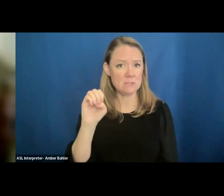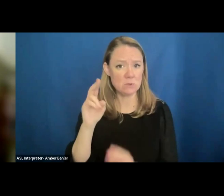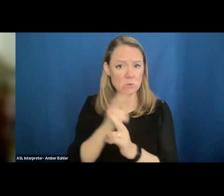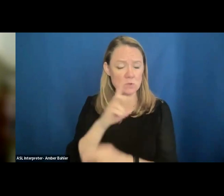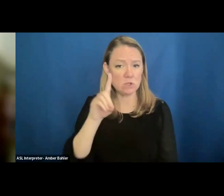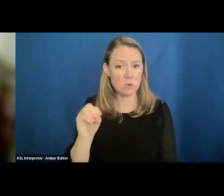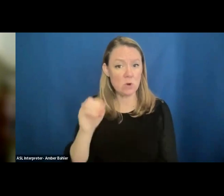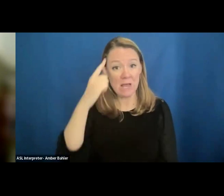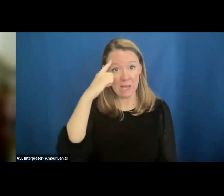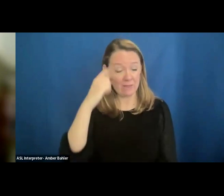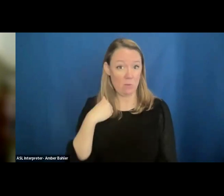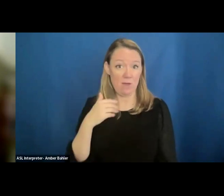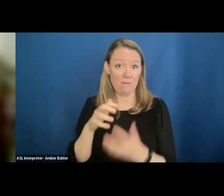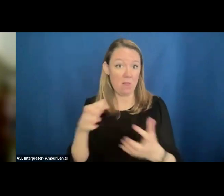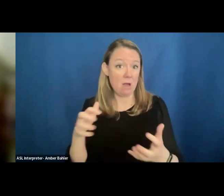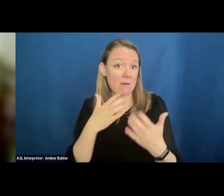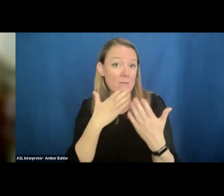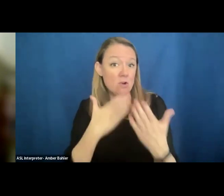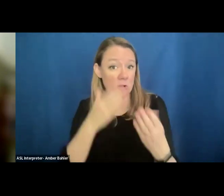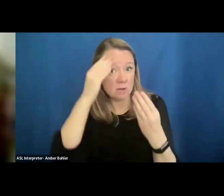month when we're together in real life.